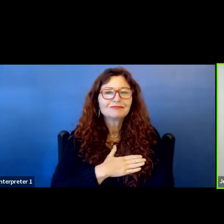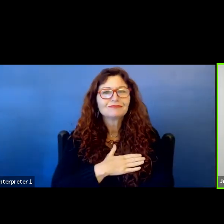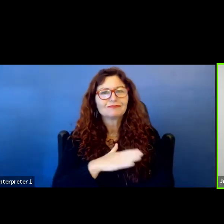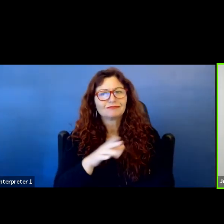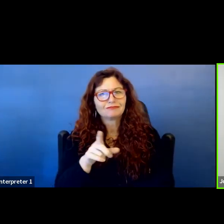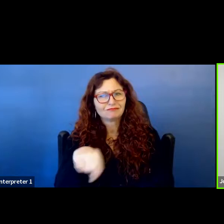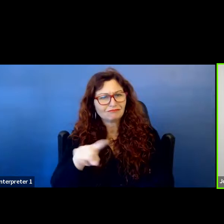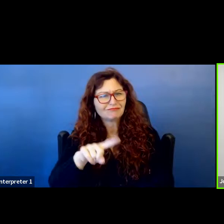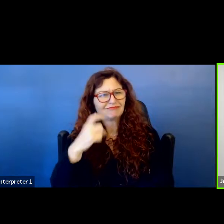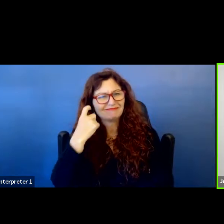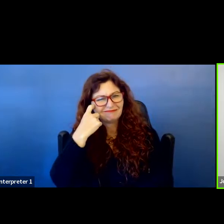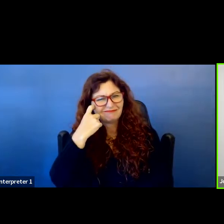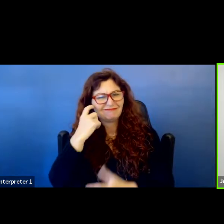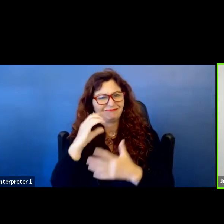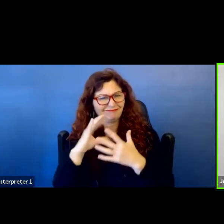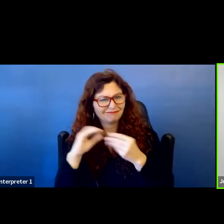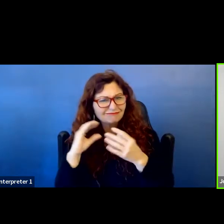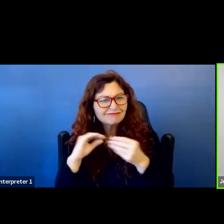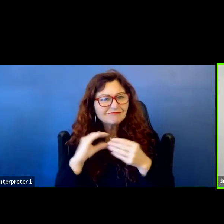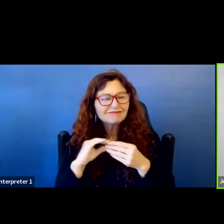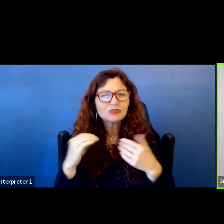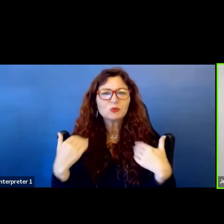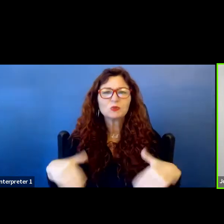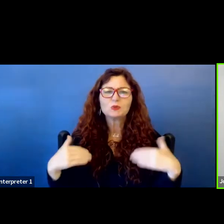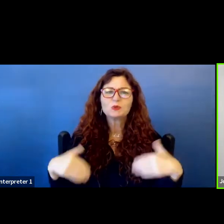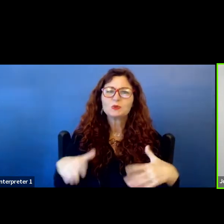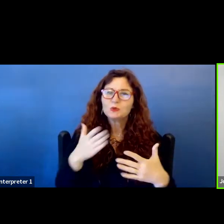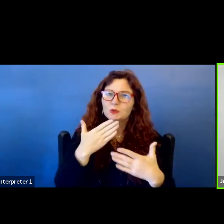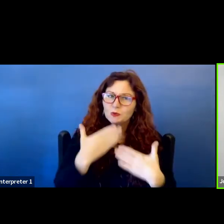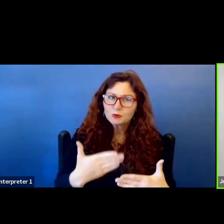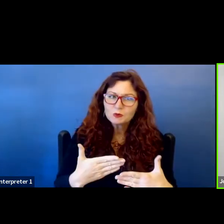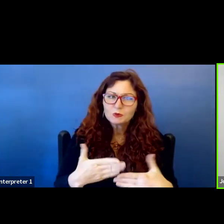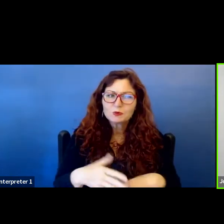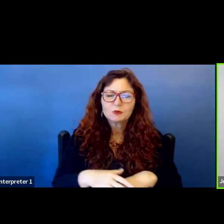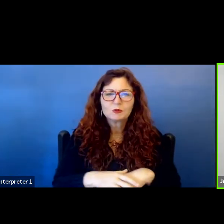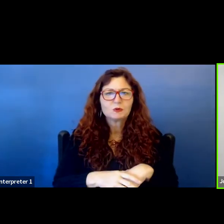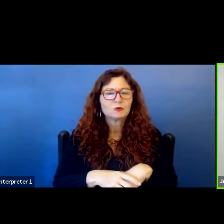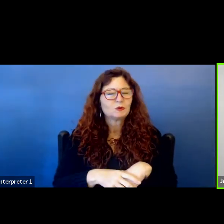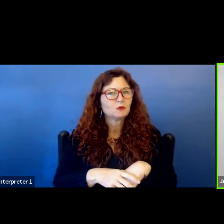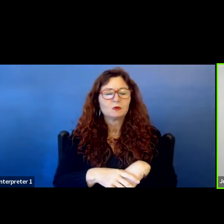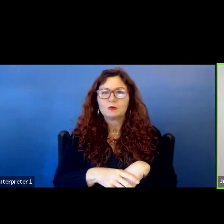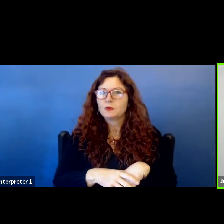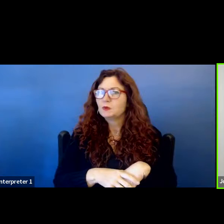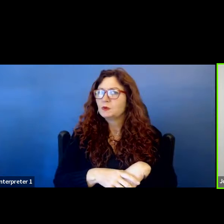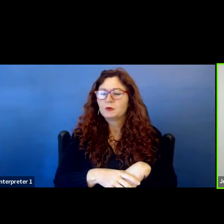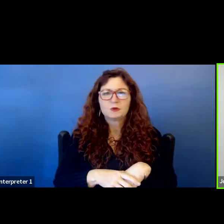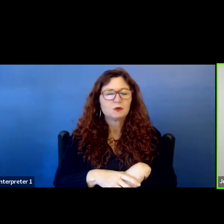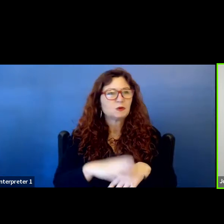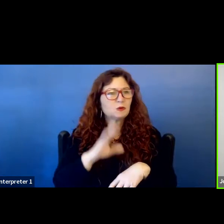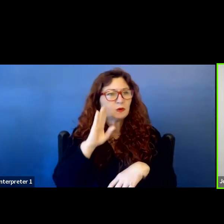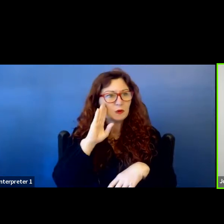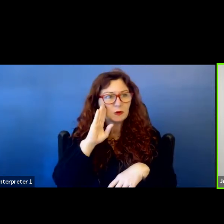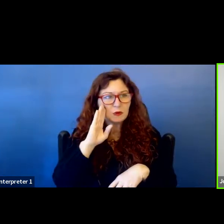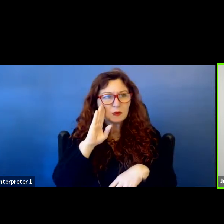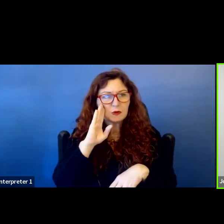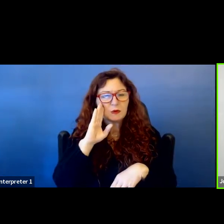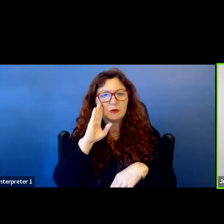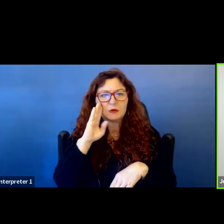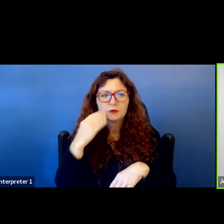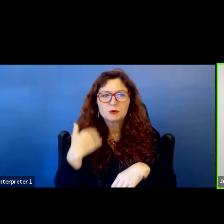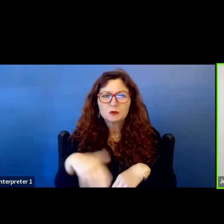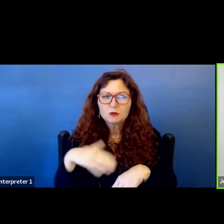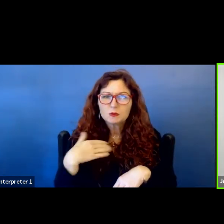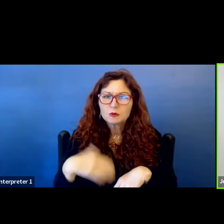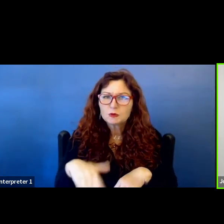witnesses for this extremely insightful testimony it's such a rich resource for